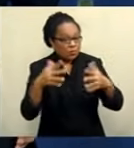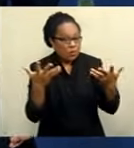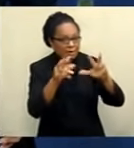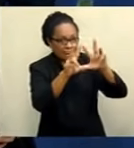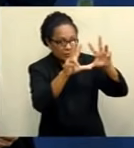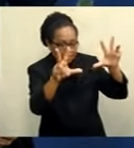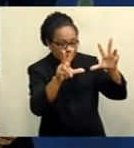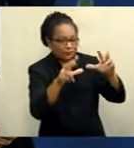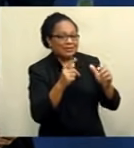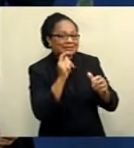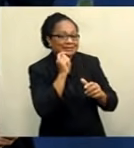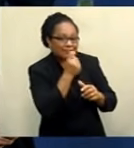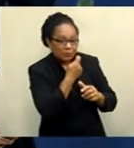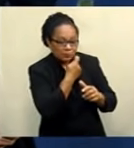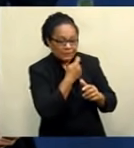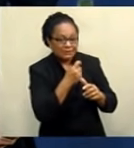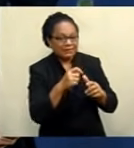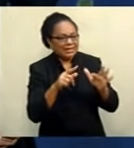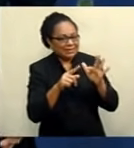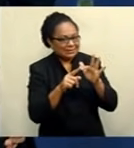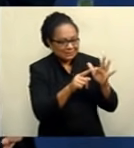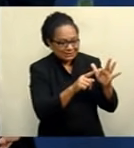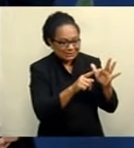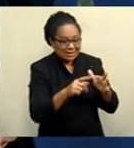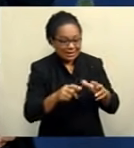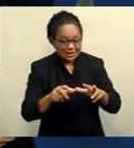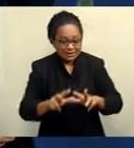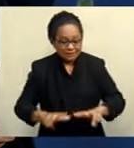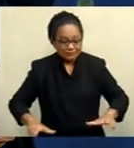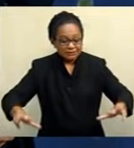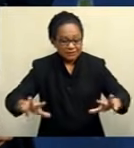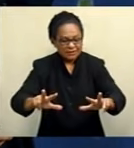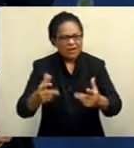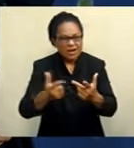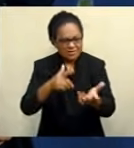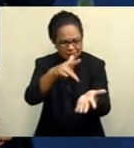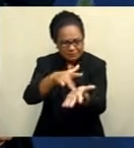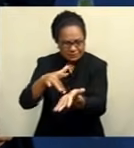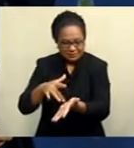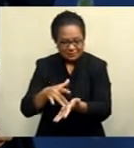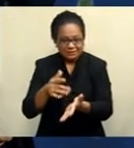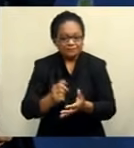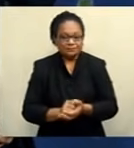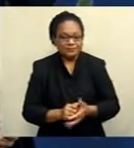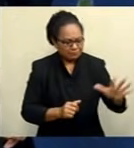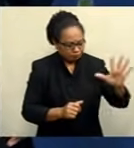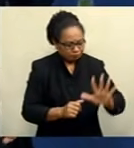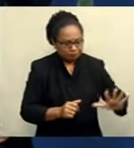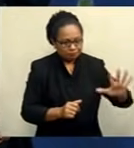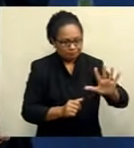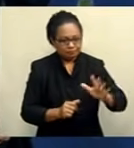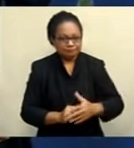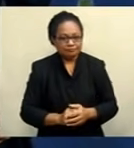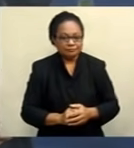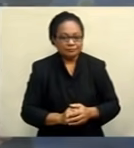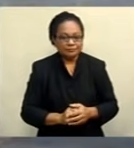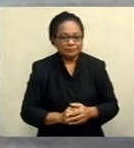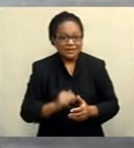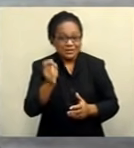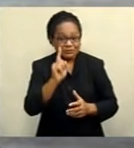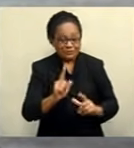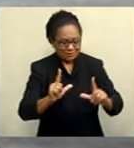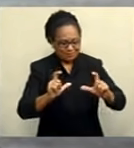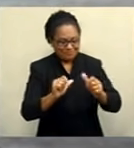Vanuatu, Taveuni, the eastern parts and interior of the other larger islands and the eastern division. Our shot of the